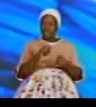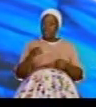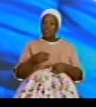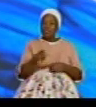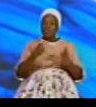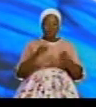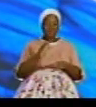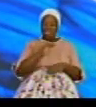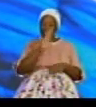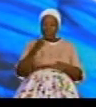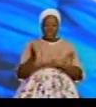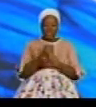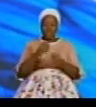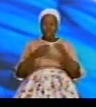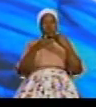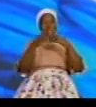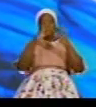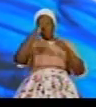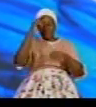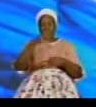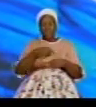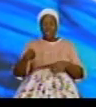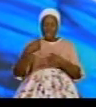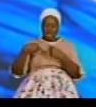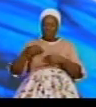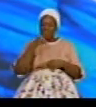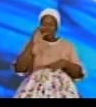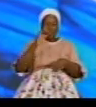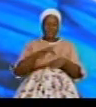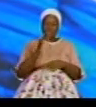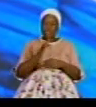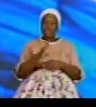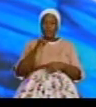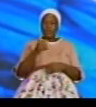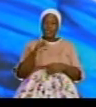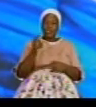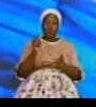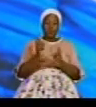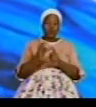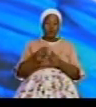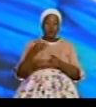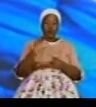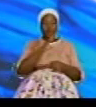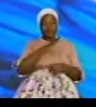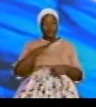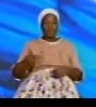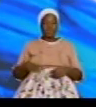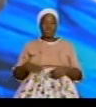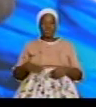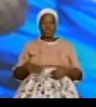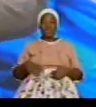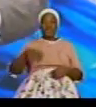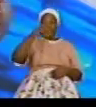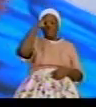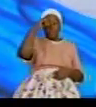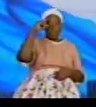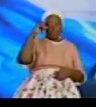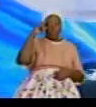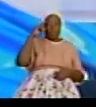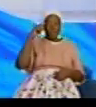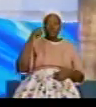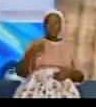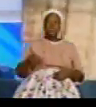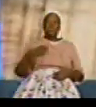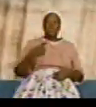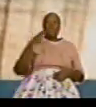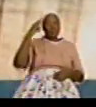heaven. Their hearts were not affected by the words of Christ because their